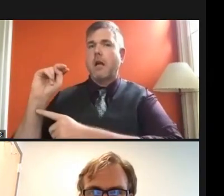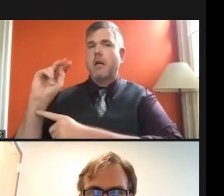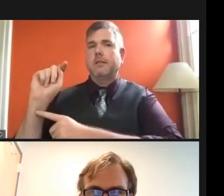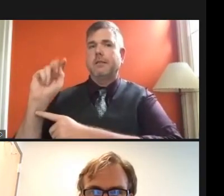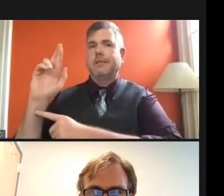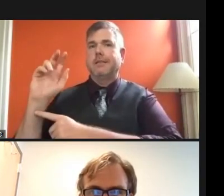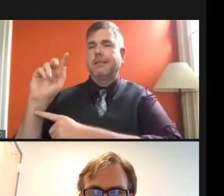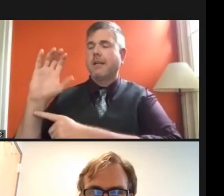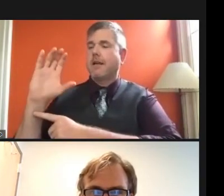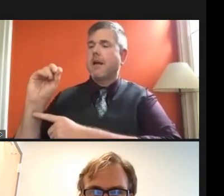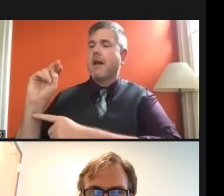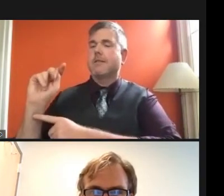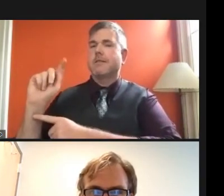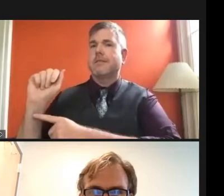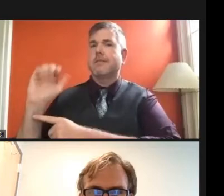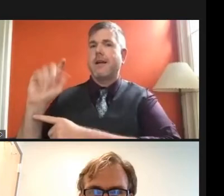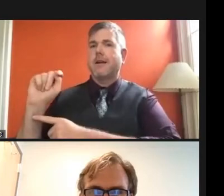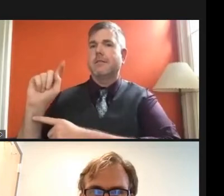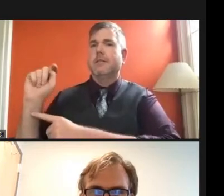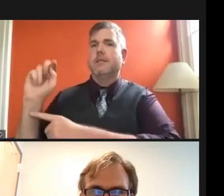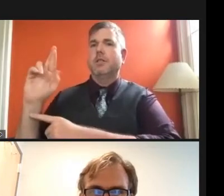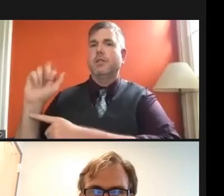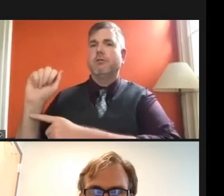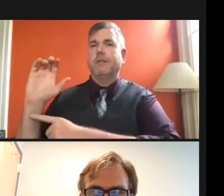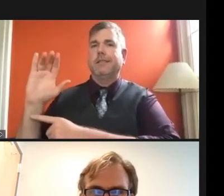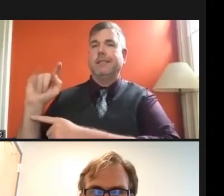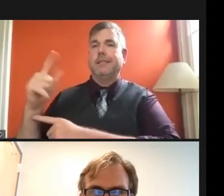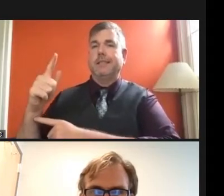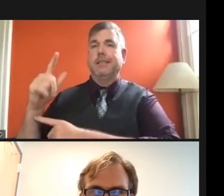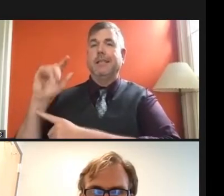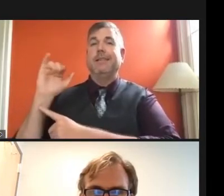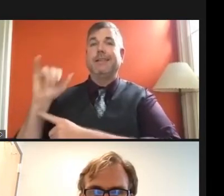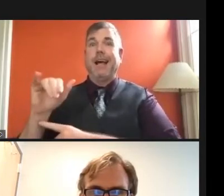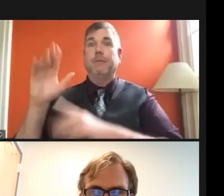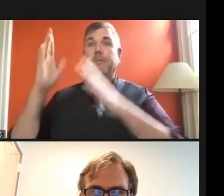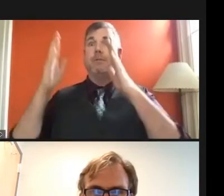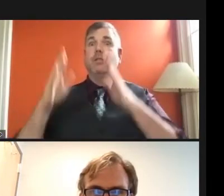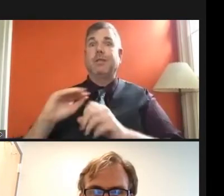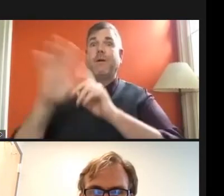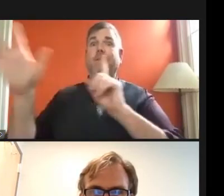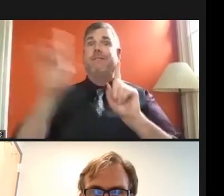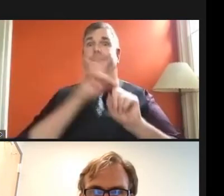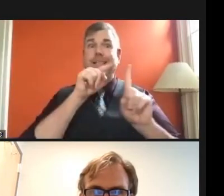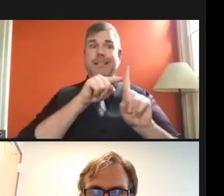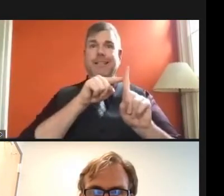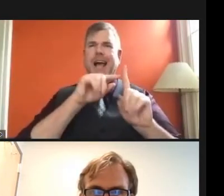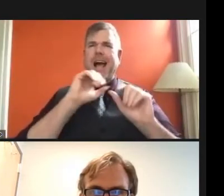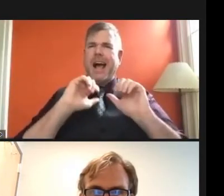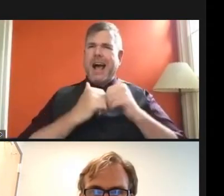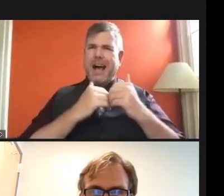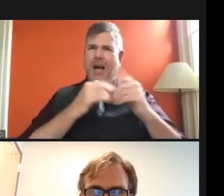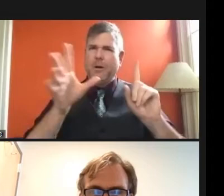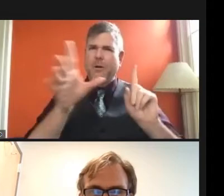into us. Do you believe that contact tracing is being done effectively here in Marin County?